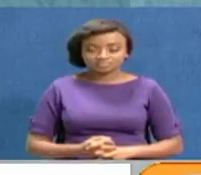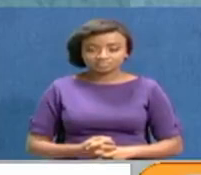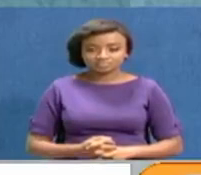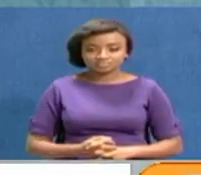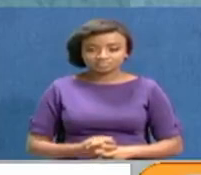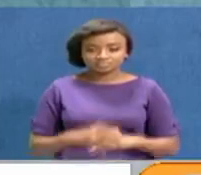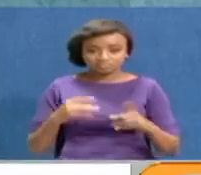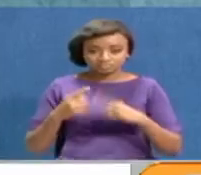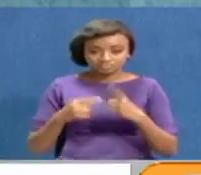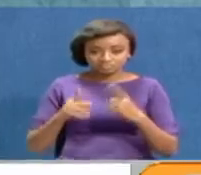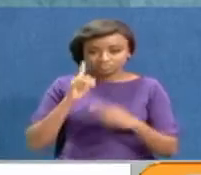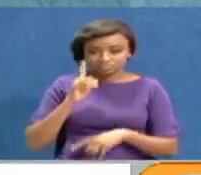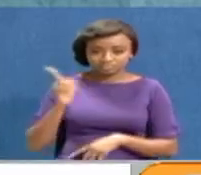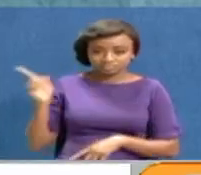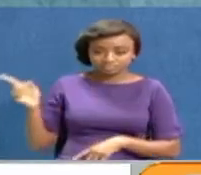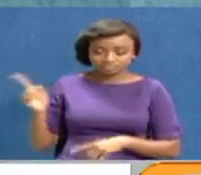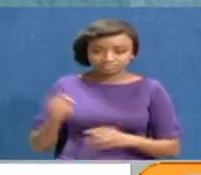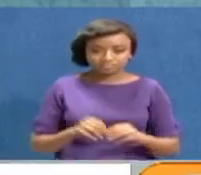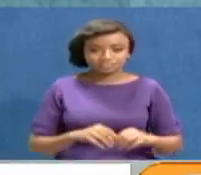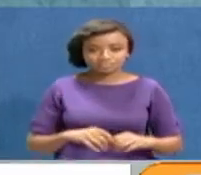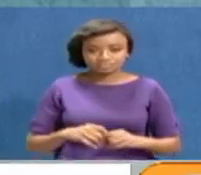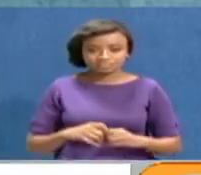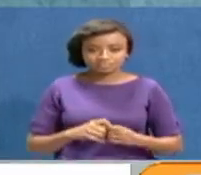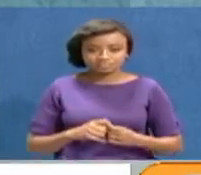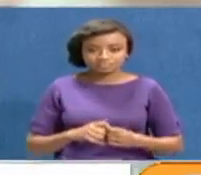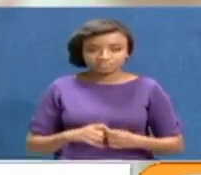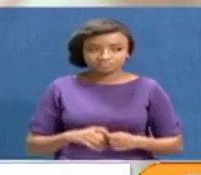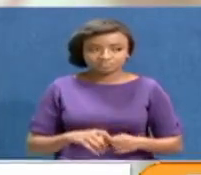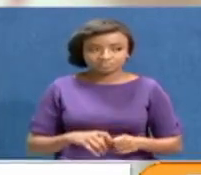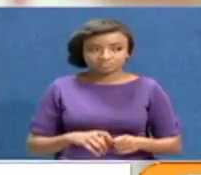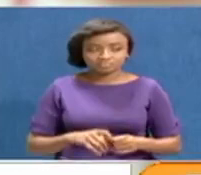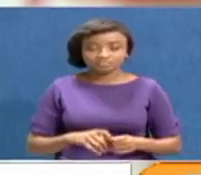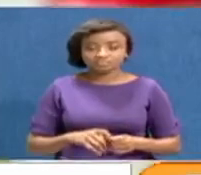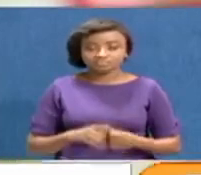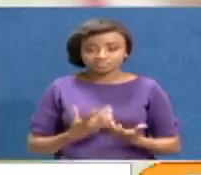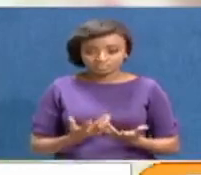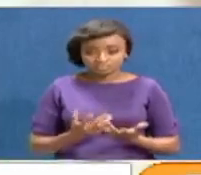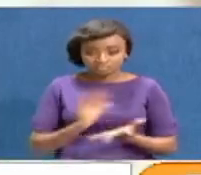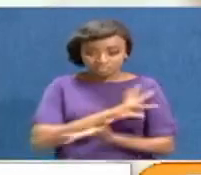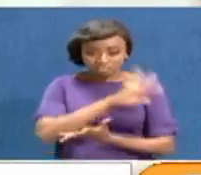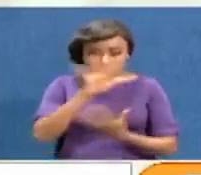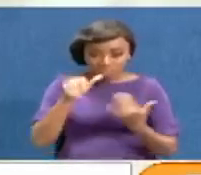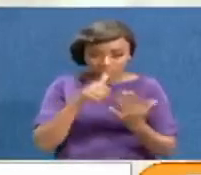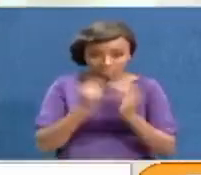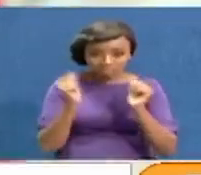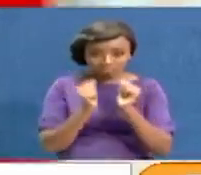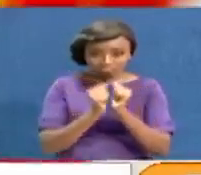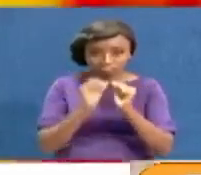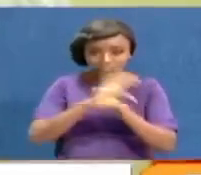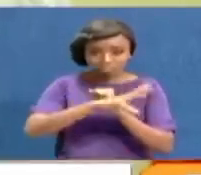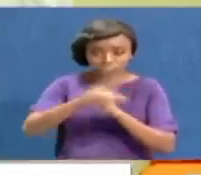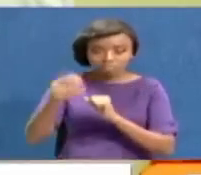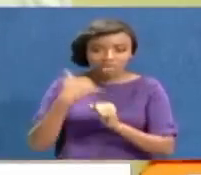1,423, Kisumu 1,085, and Kericho 668. These 10 counties leading in the number of